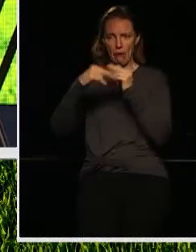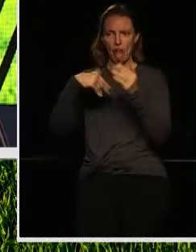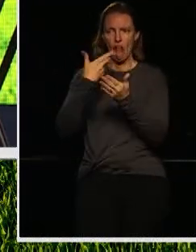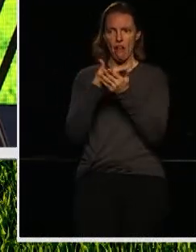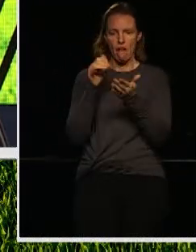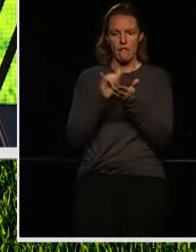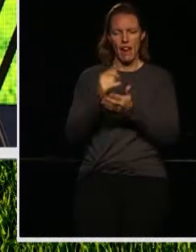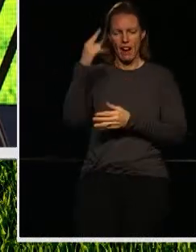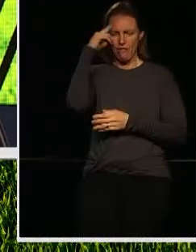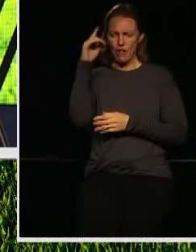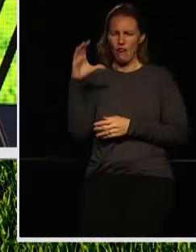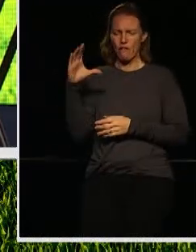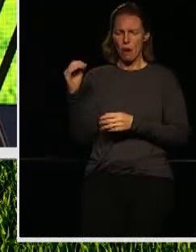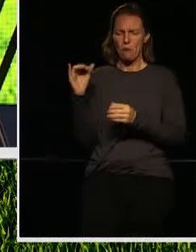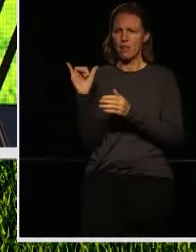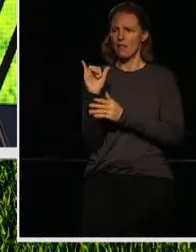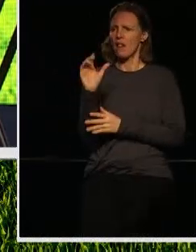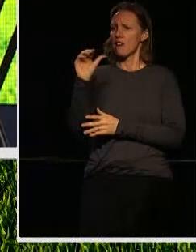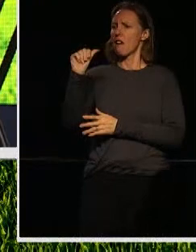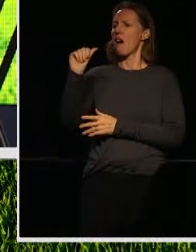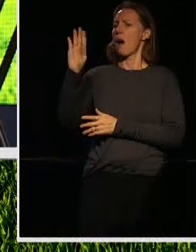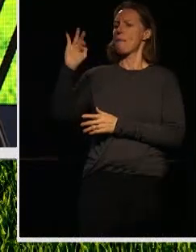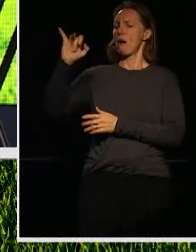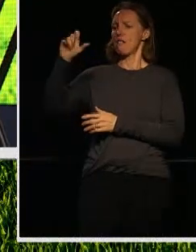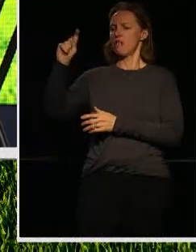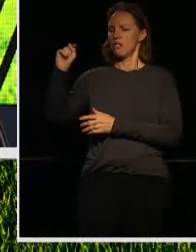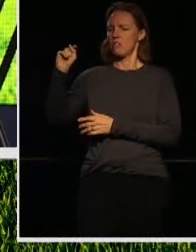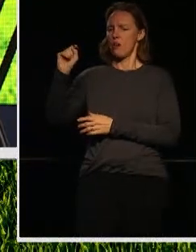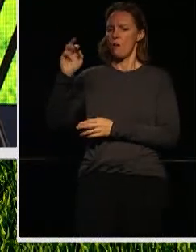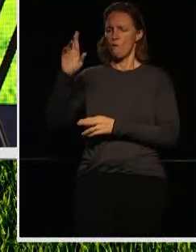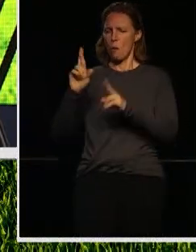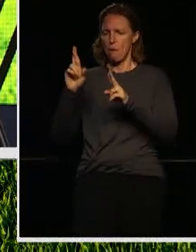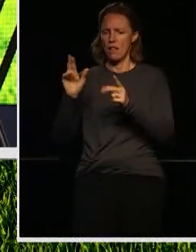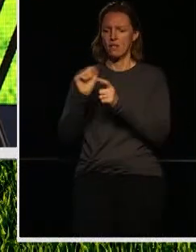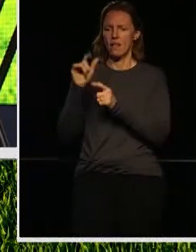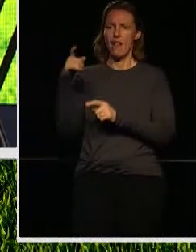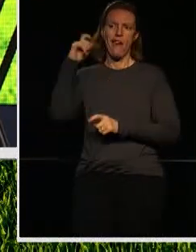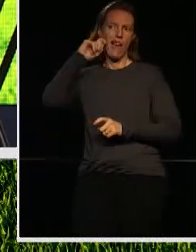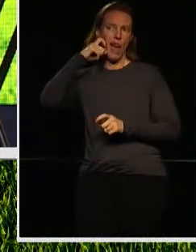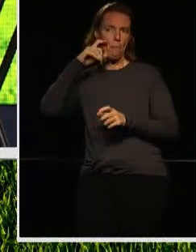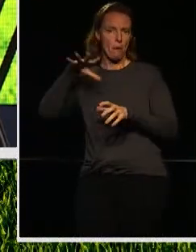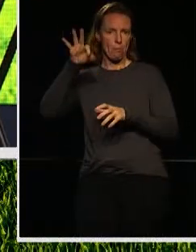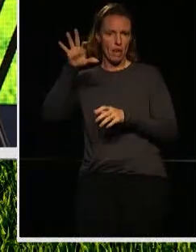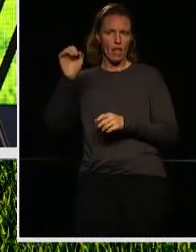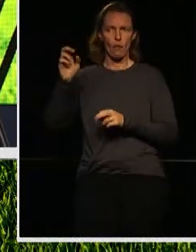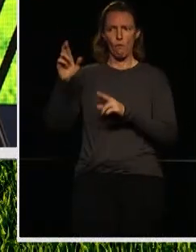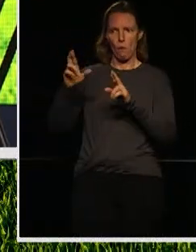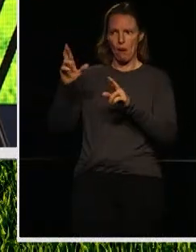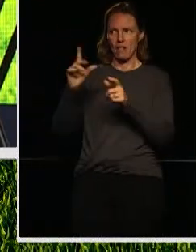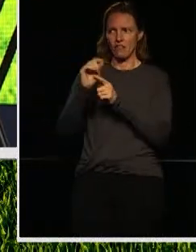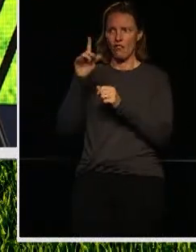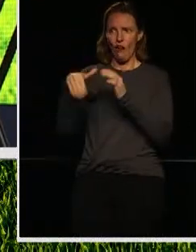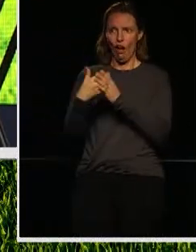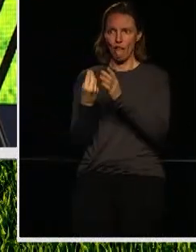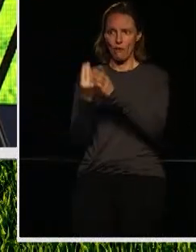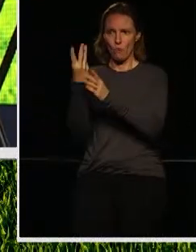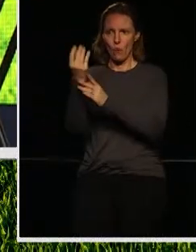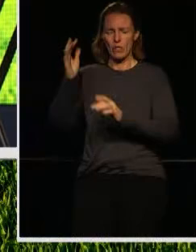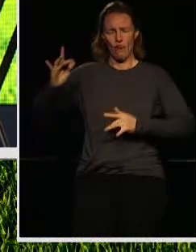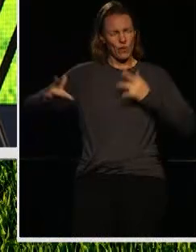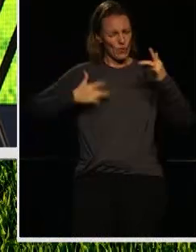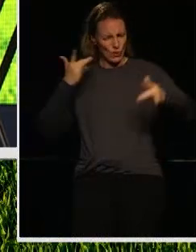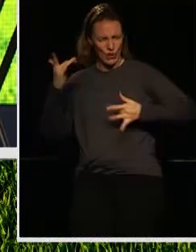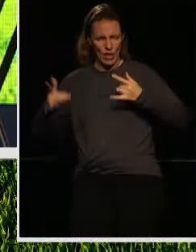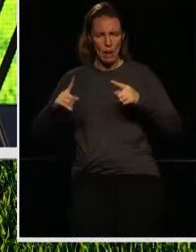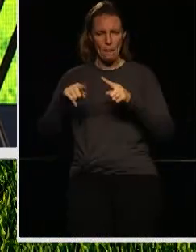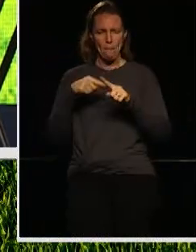I think of companies like Abundant Robotics that were doing apple picking robotics, and all of the growers were super excited about it. But